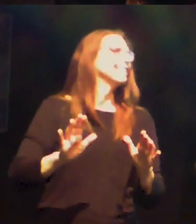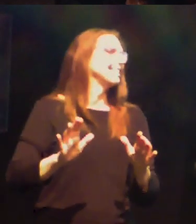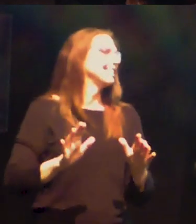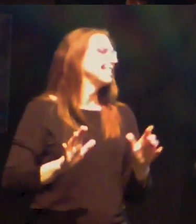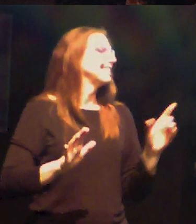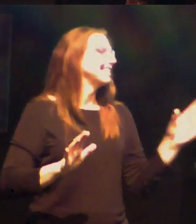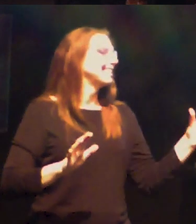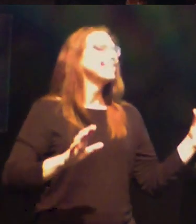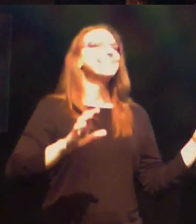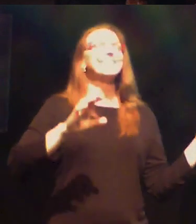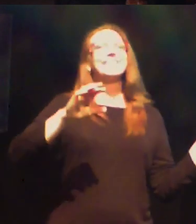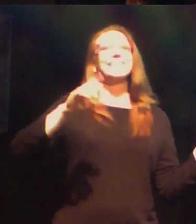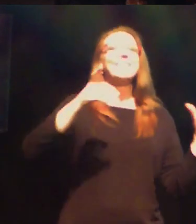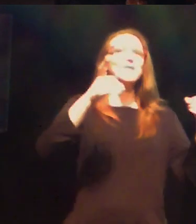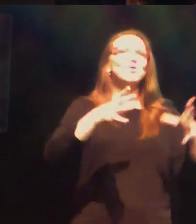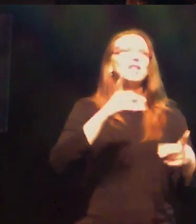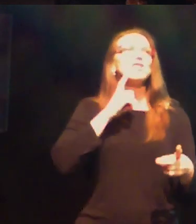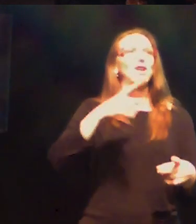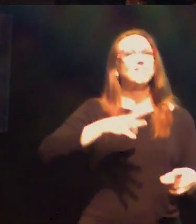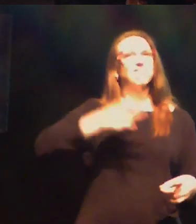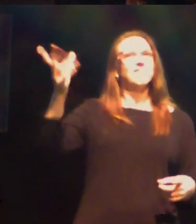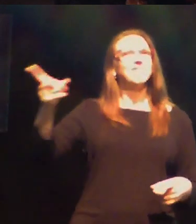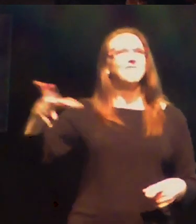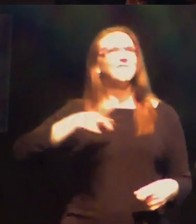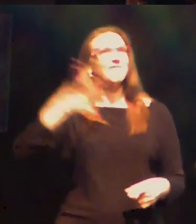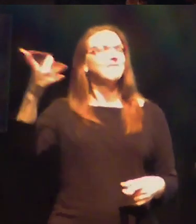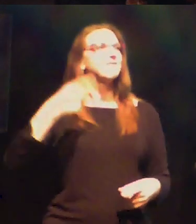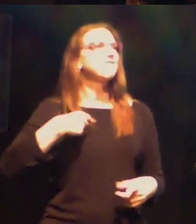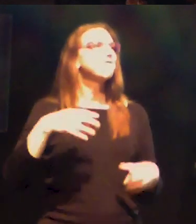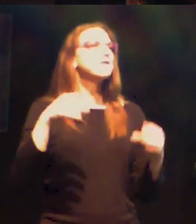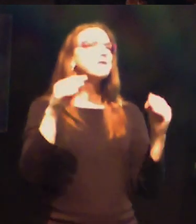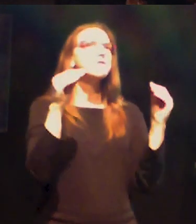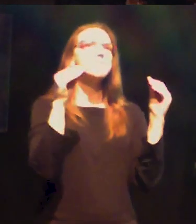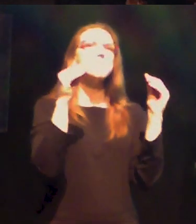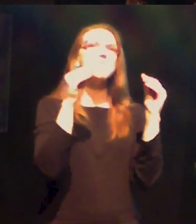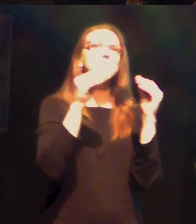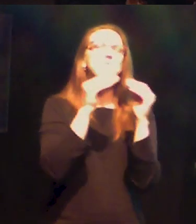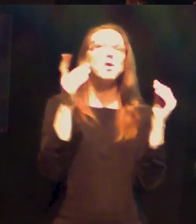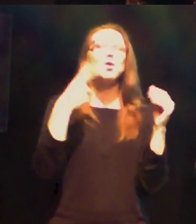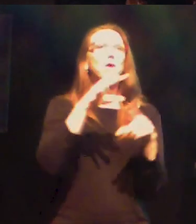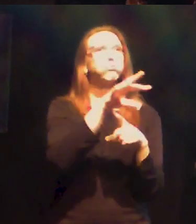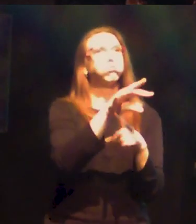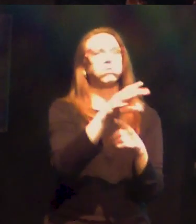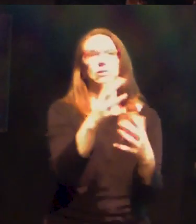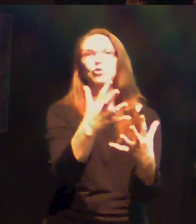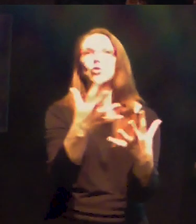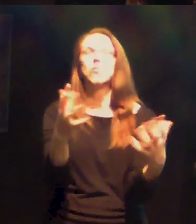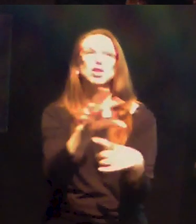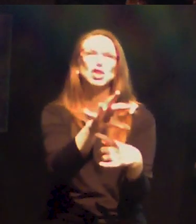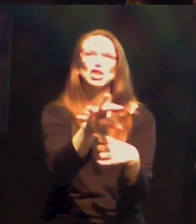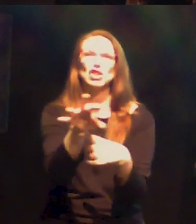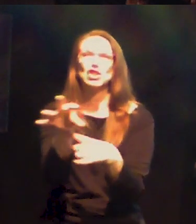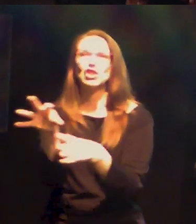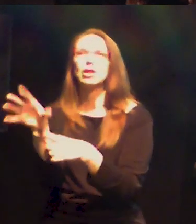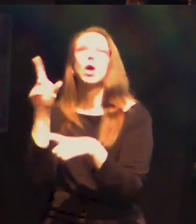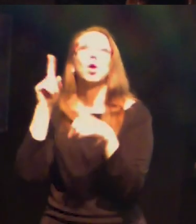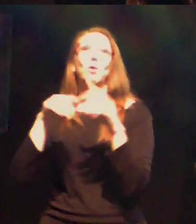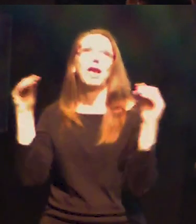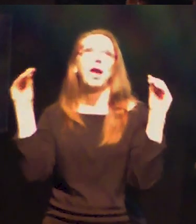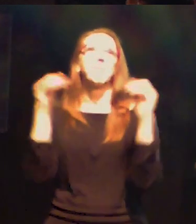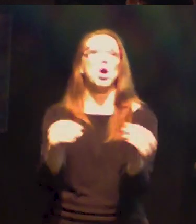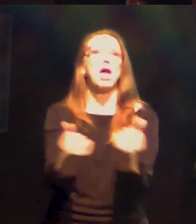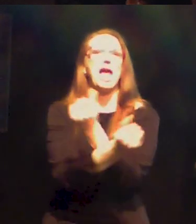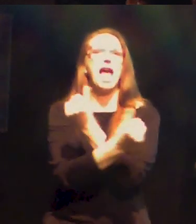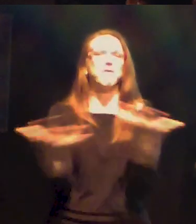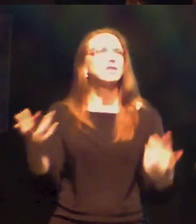had. she was pretty upset with me that there was a little more, we shot so much and why we were not able to put everything into